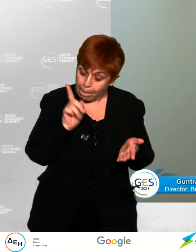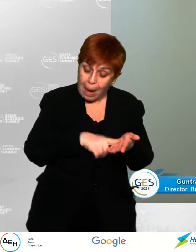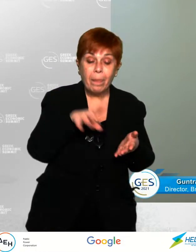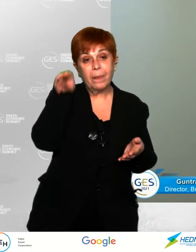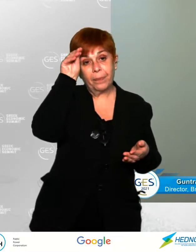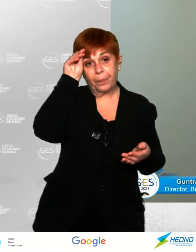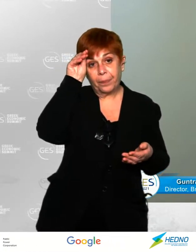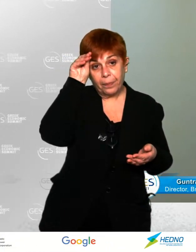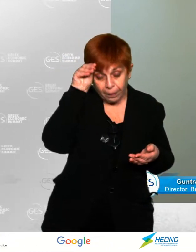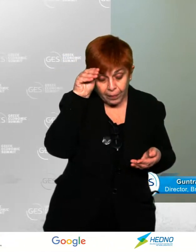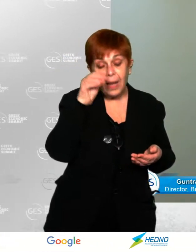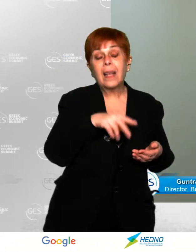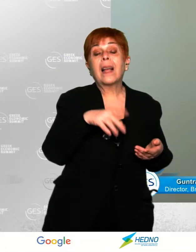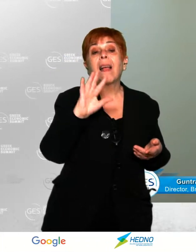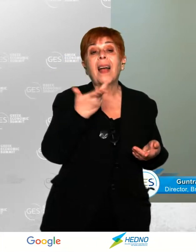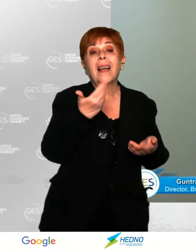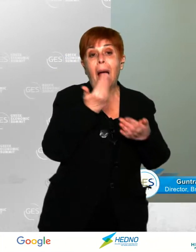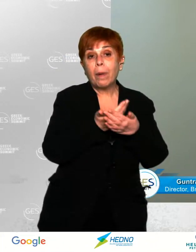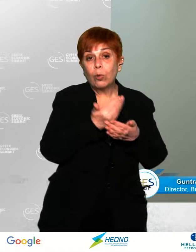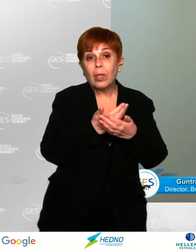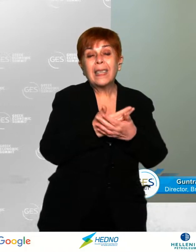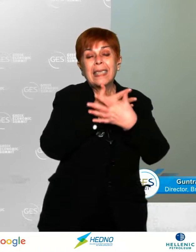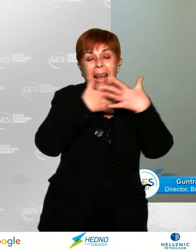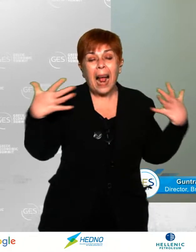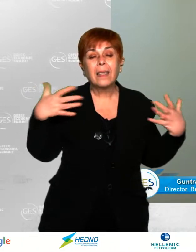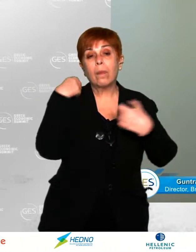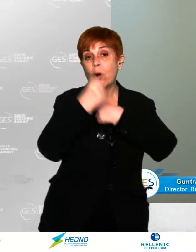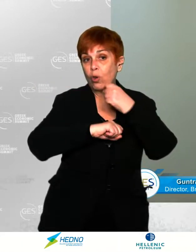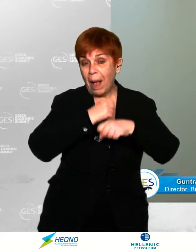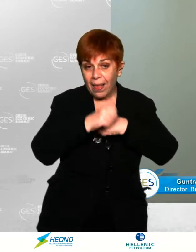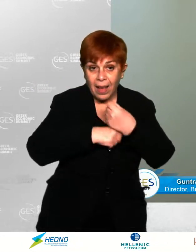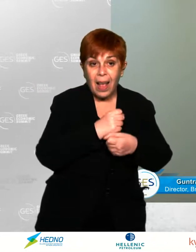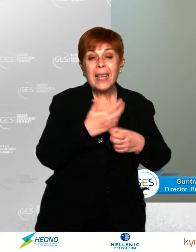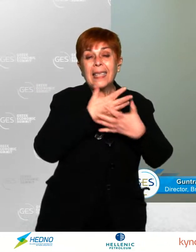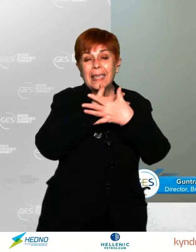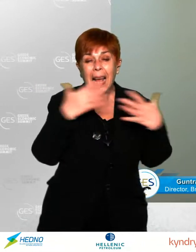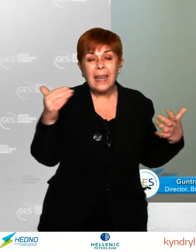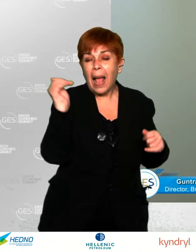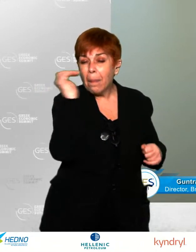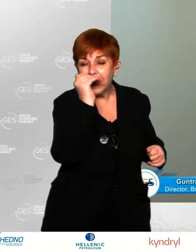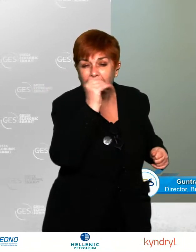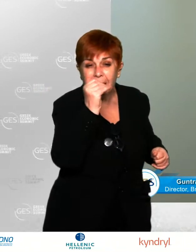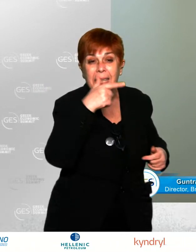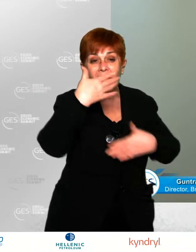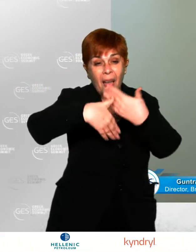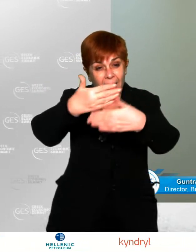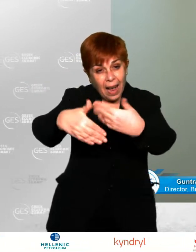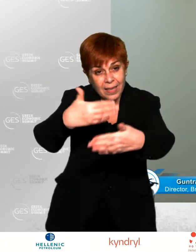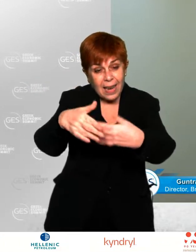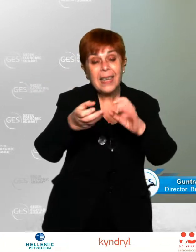require a huge effort and a huge acceleration of the decoupling process. I mean, currently, just to